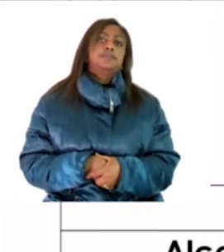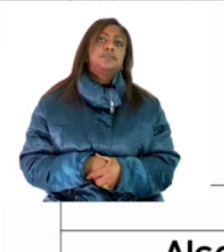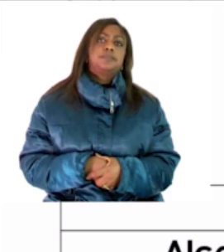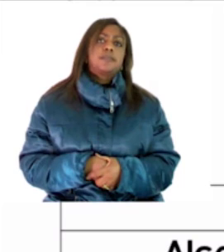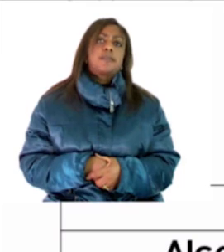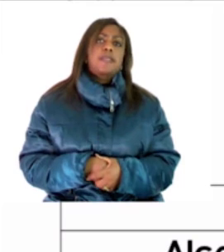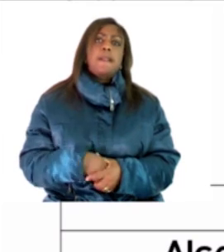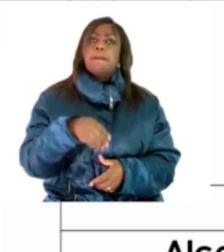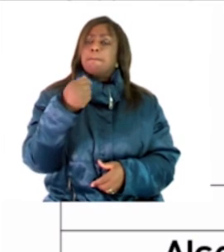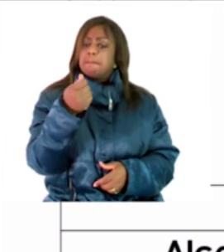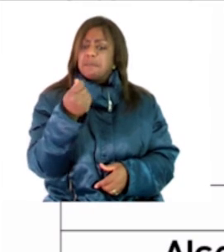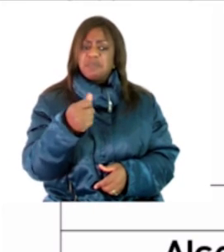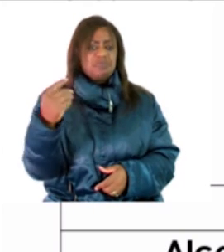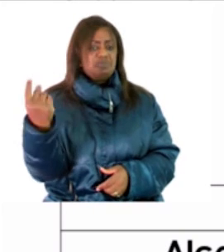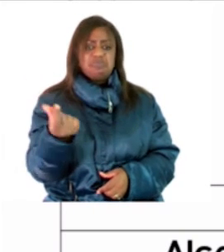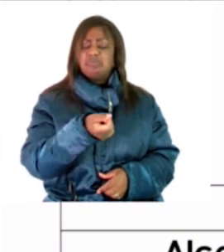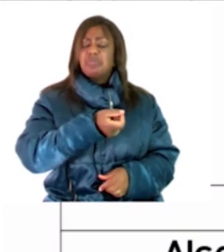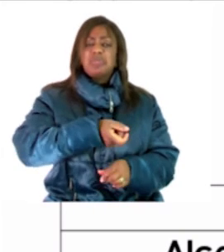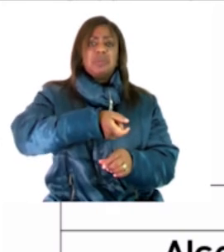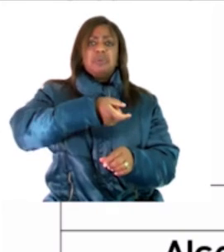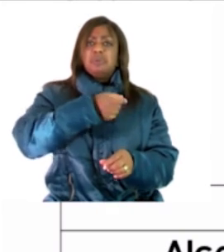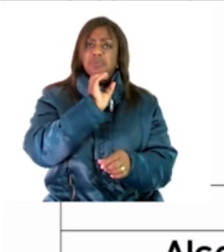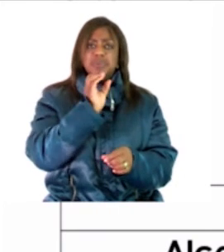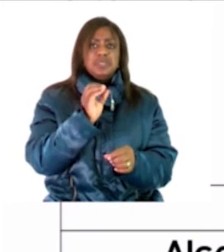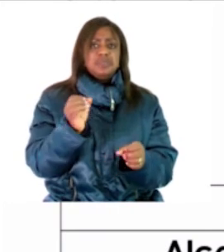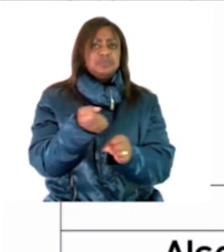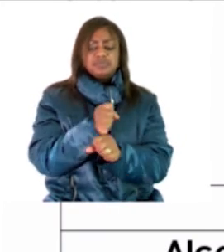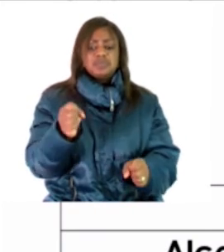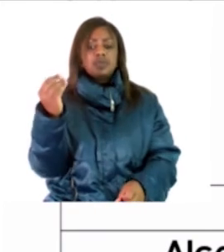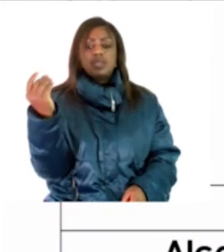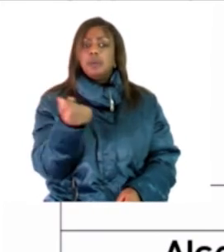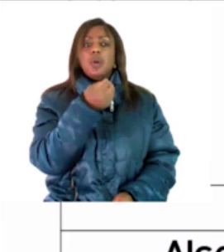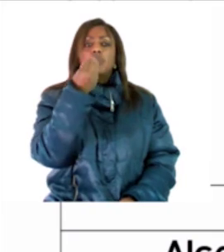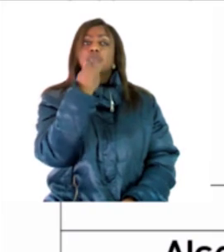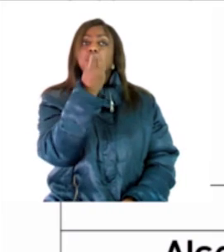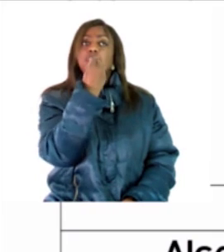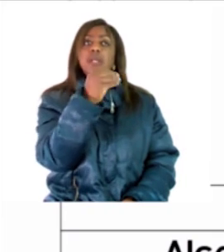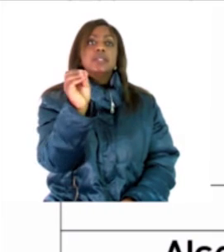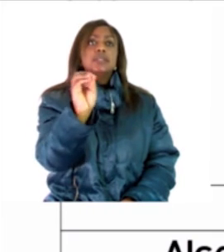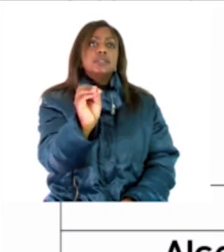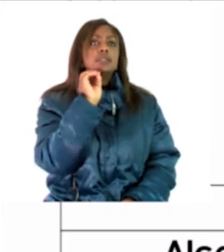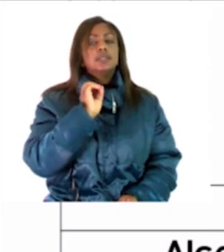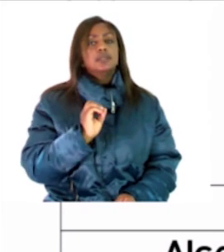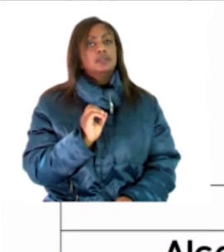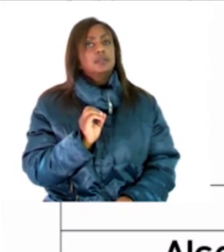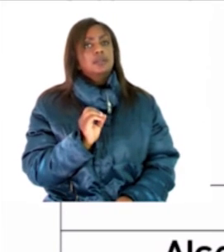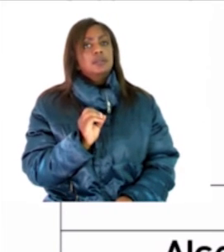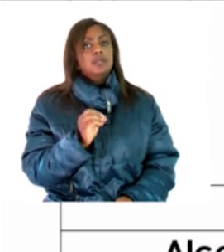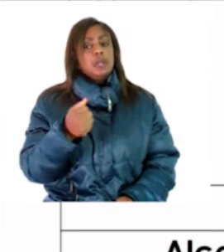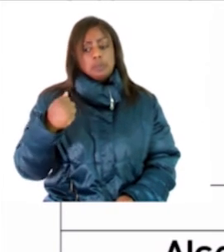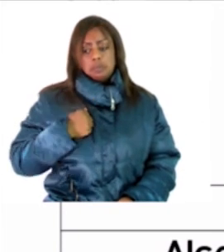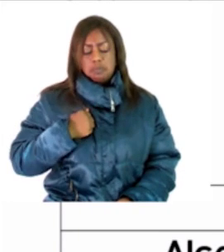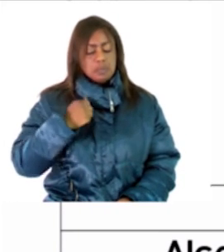Money is spent in alcohol instead of food. So imagine that your father works or your mother works, but every month instead of coming home with food, doing